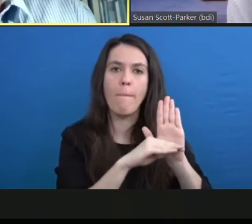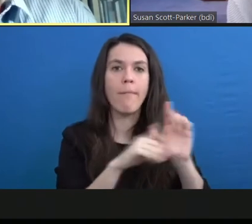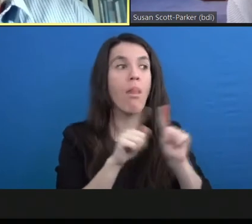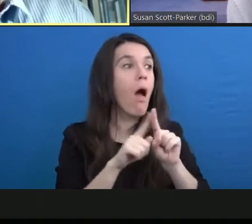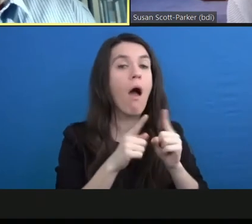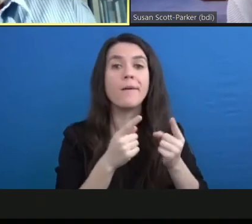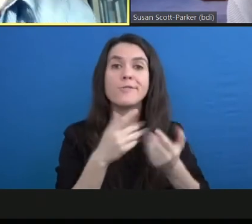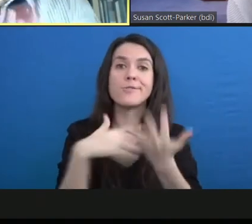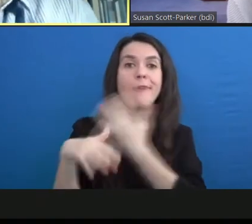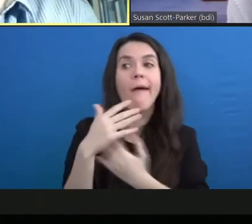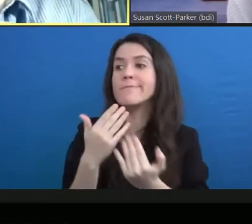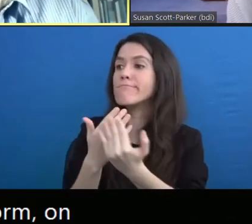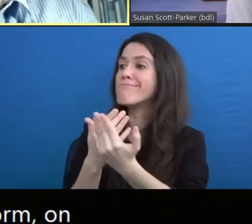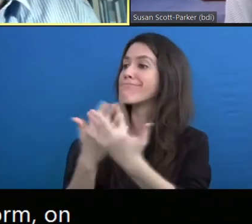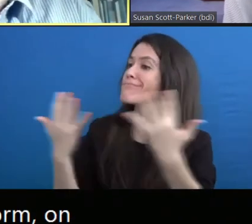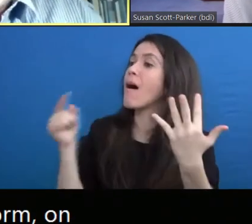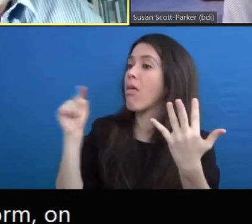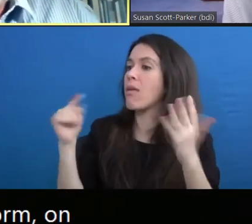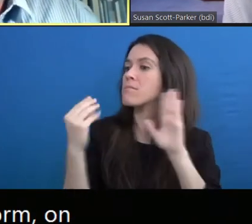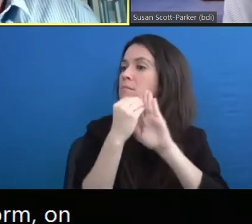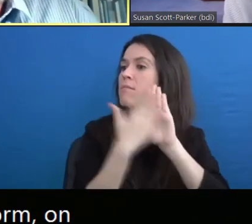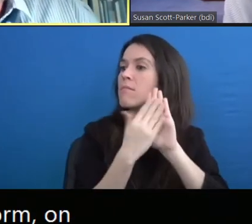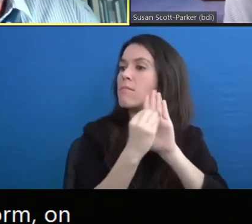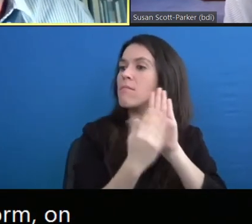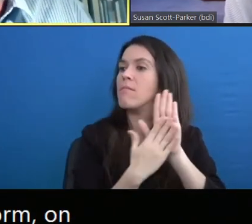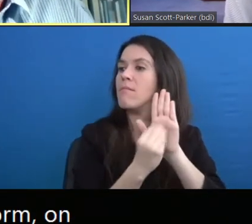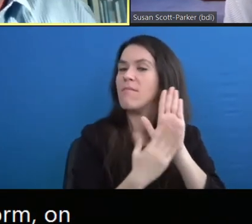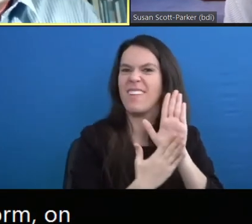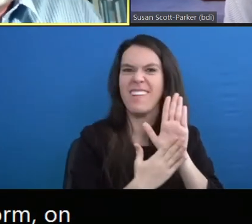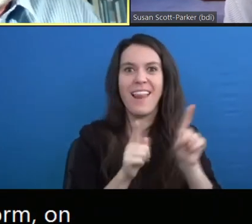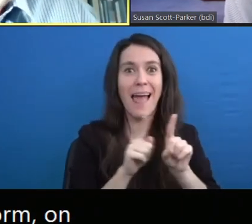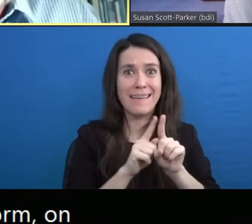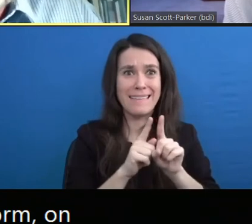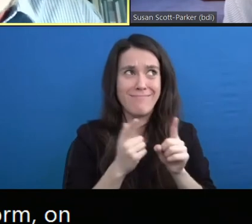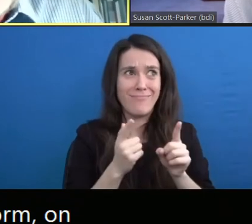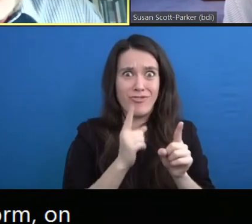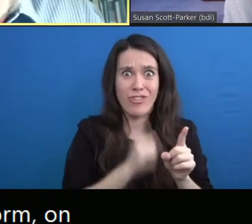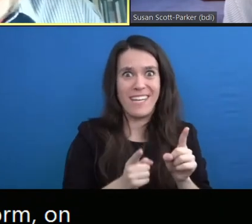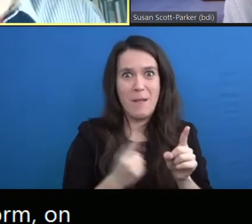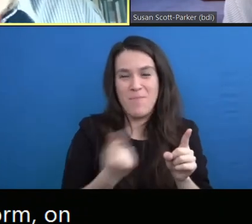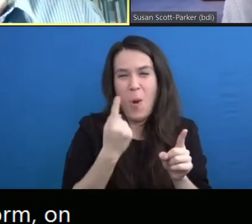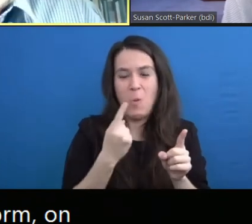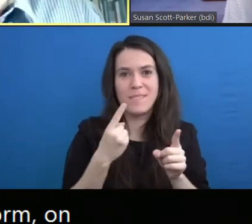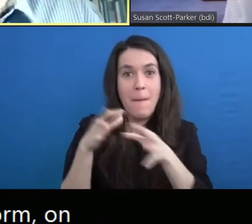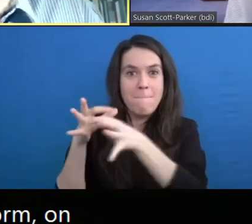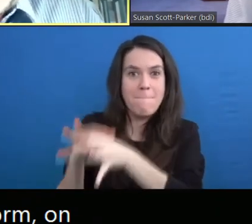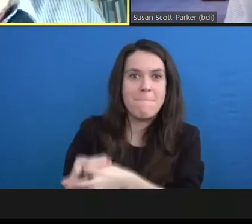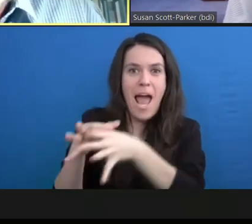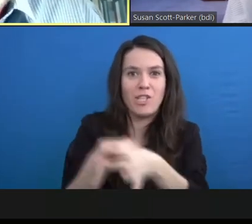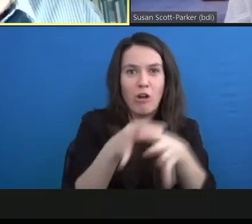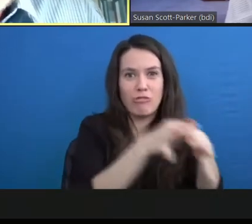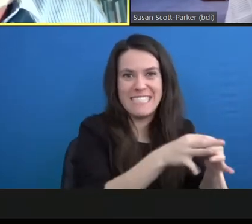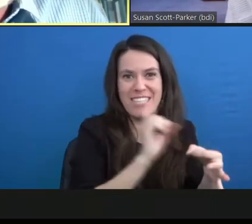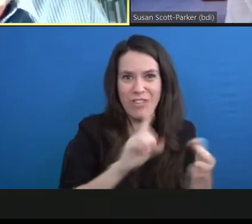course, which would always, let's say, almost by definition, exclude newer minorities. I'm sort of